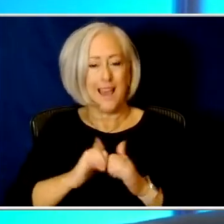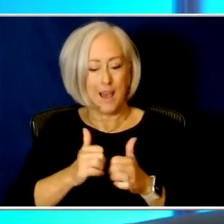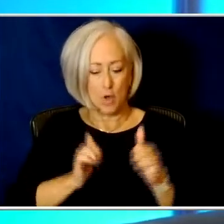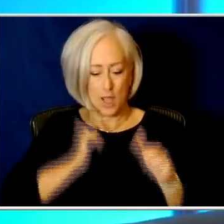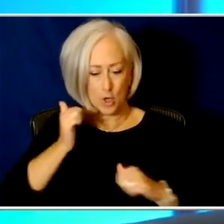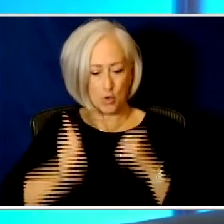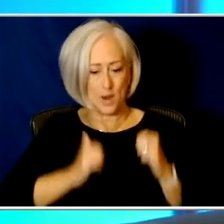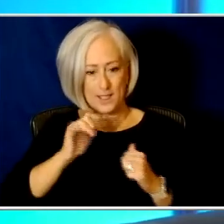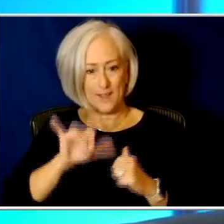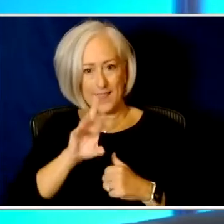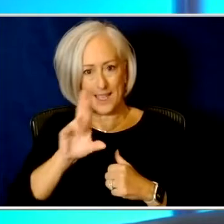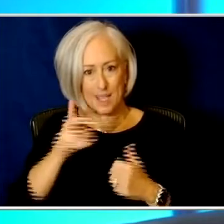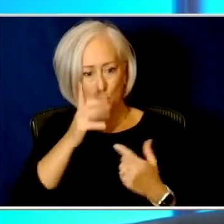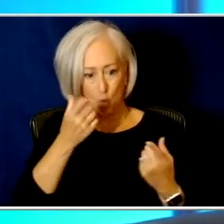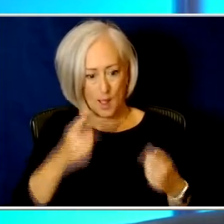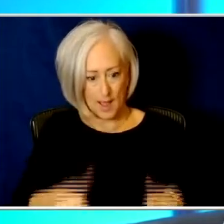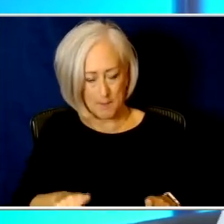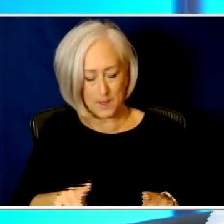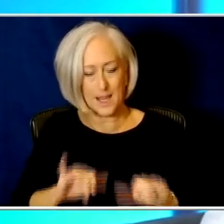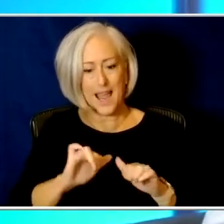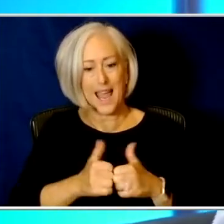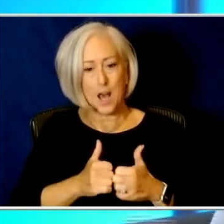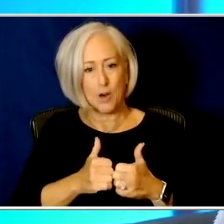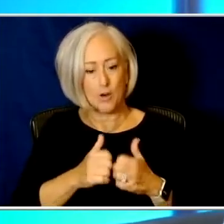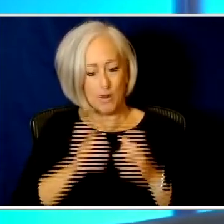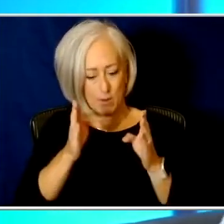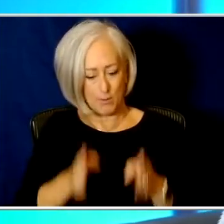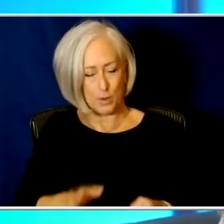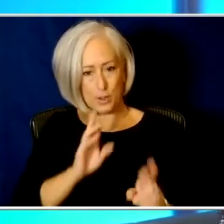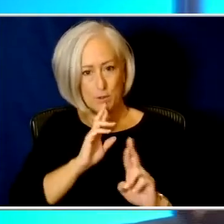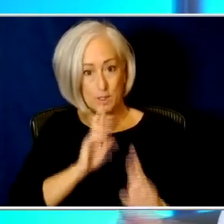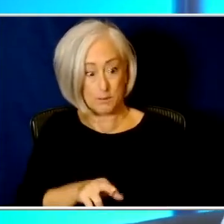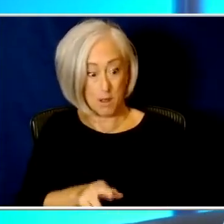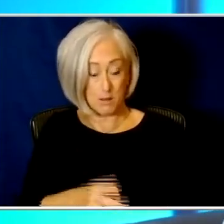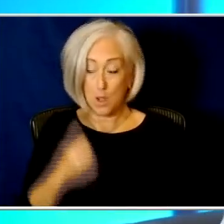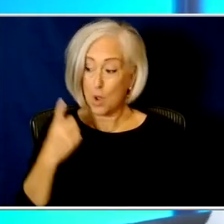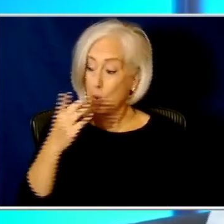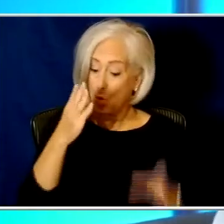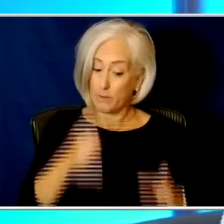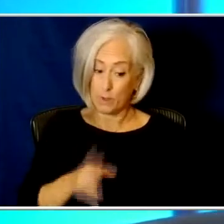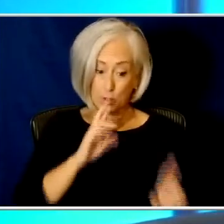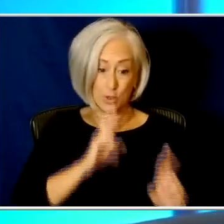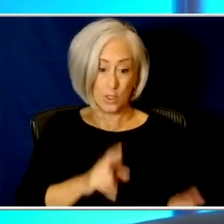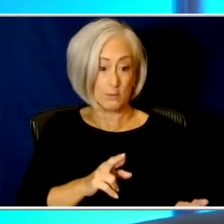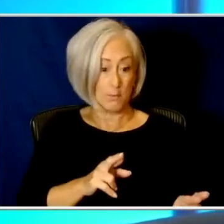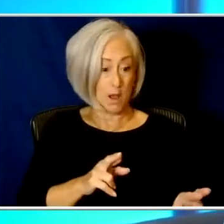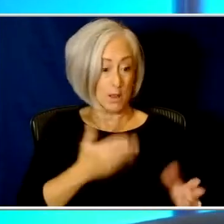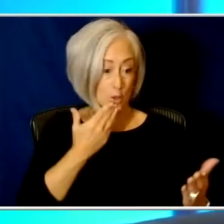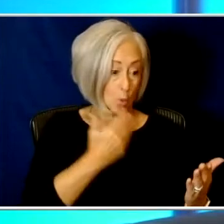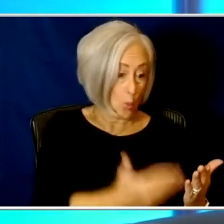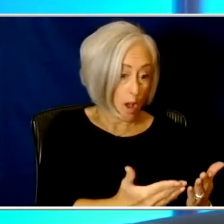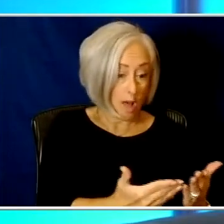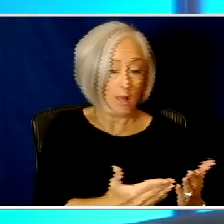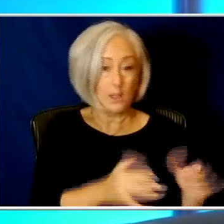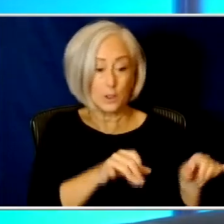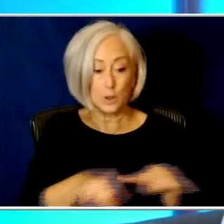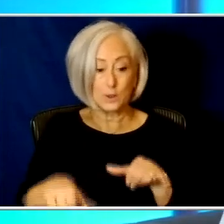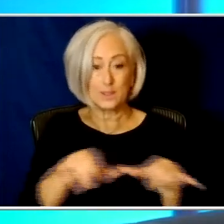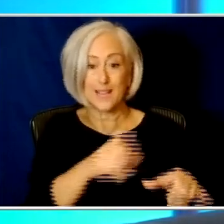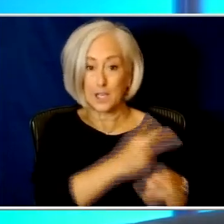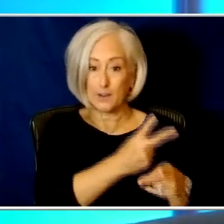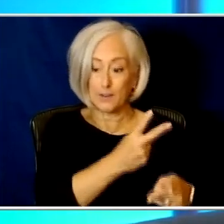multi-technology approach where we're looking at not just your genes, not just your protein, and not just the environment.